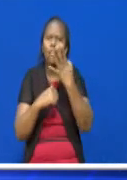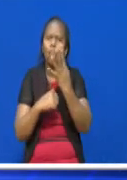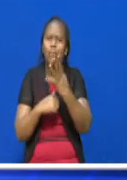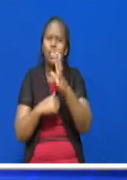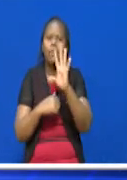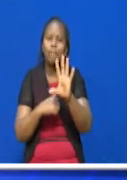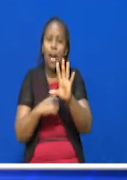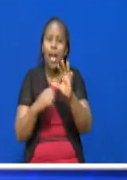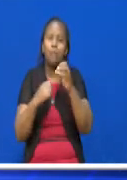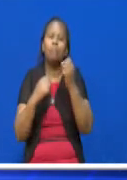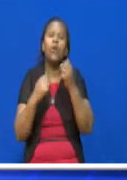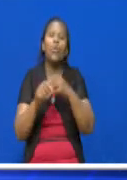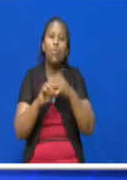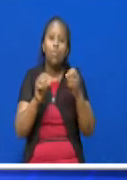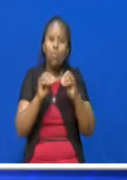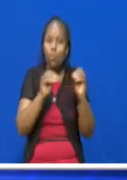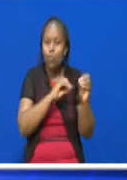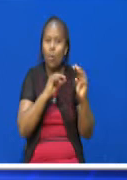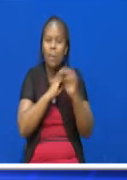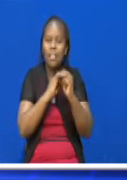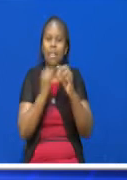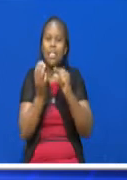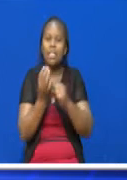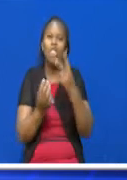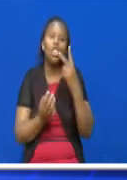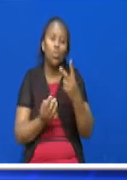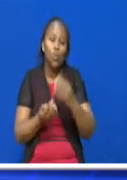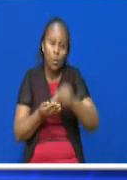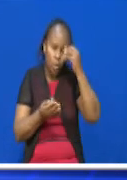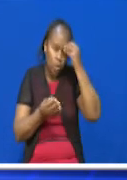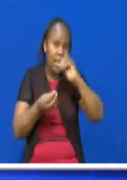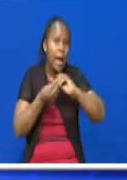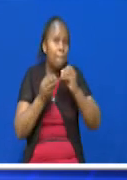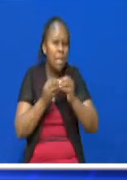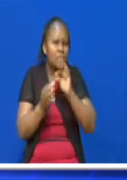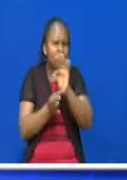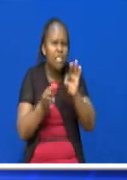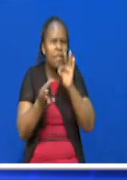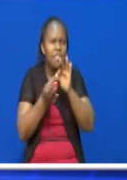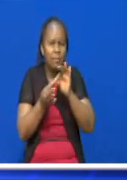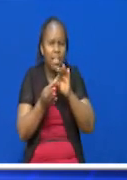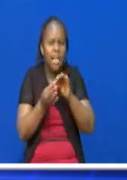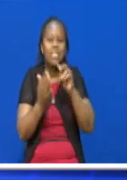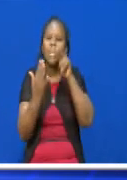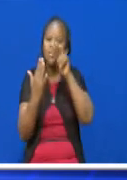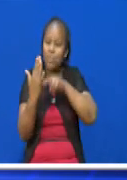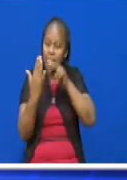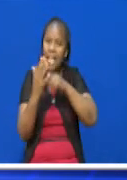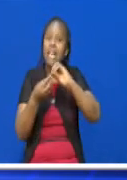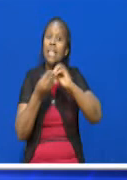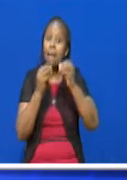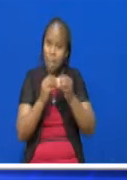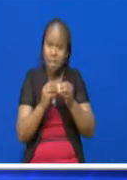10:15, we will switch to Mathematics Grade 2, where we are going to look at numbers, specifically at reading numbers.